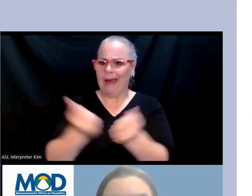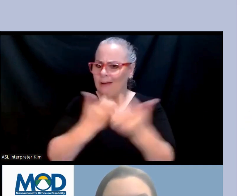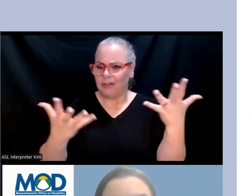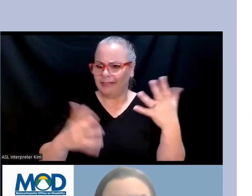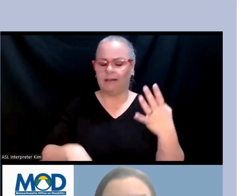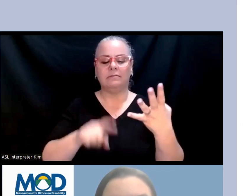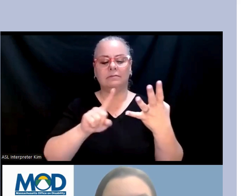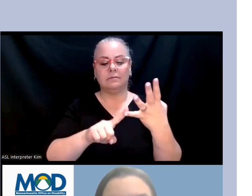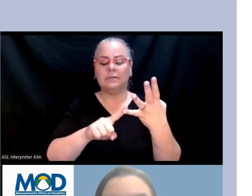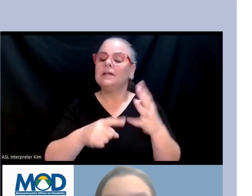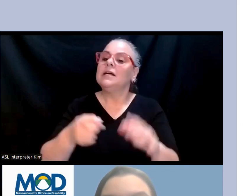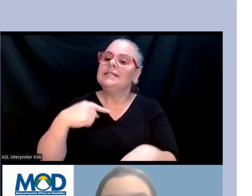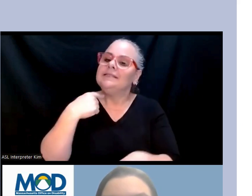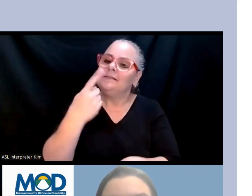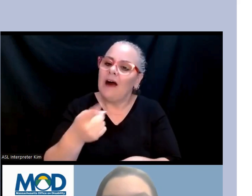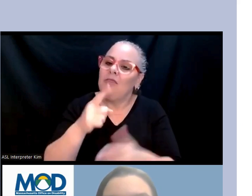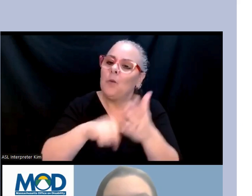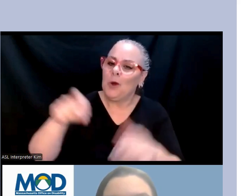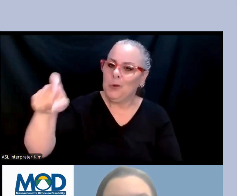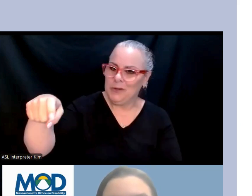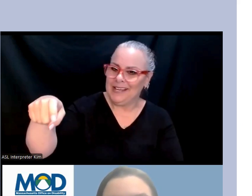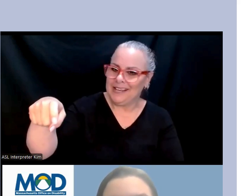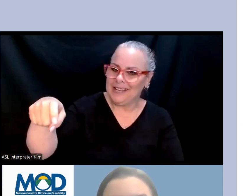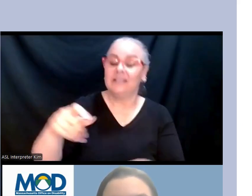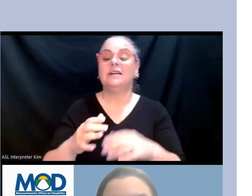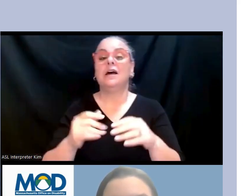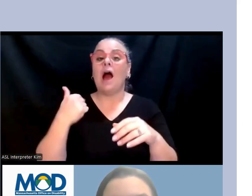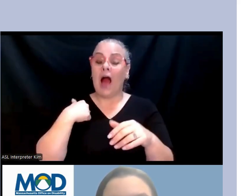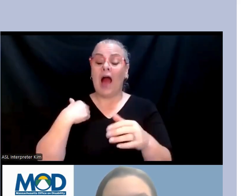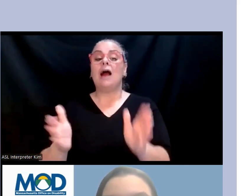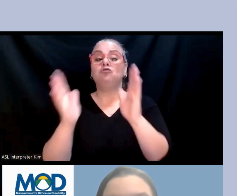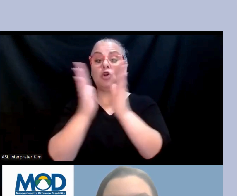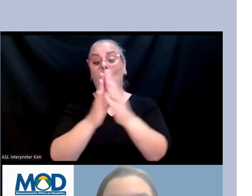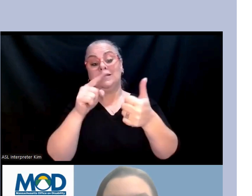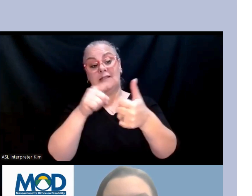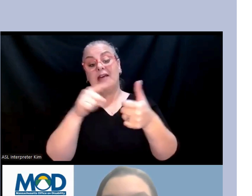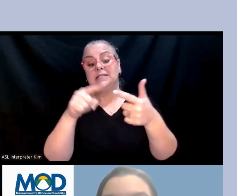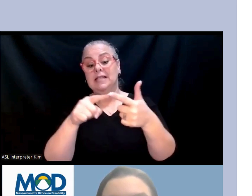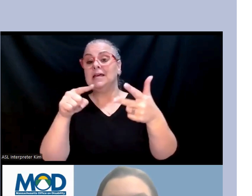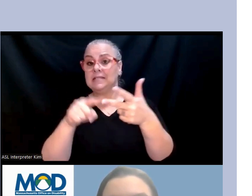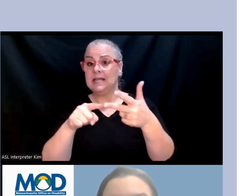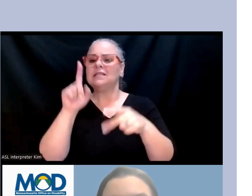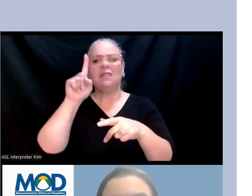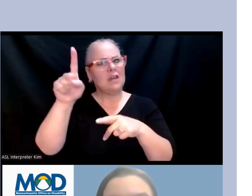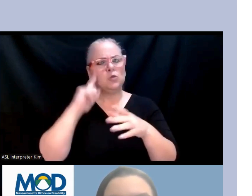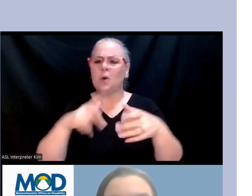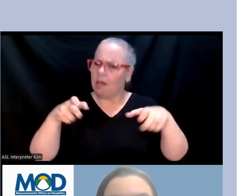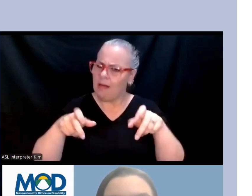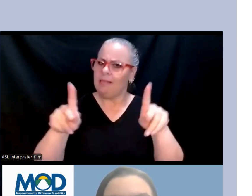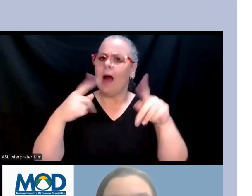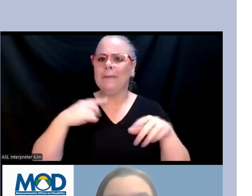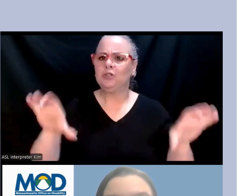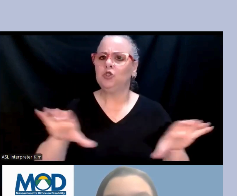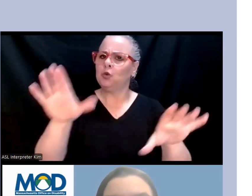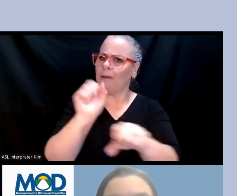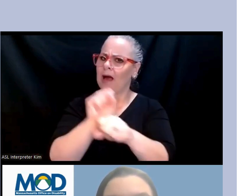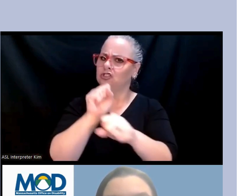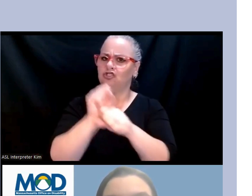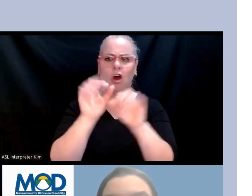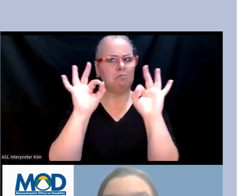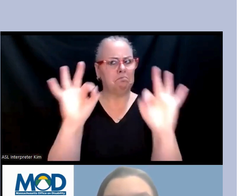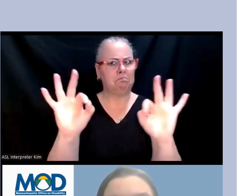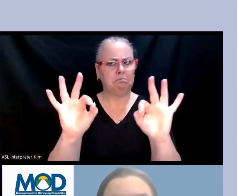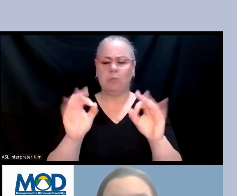accommodation you're requesting. Explain how your requested accommodation will be workable and allow you to perform your job duties